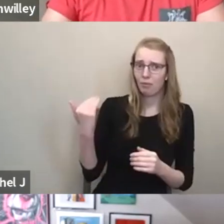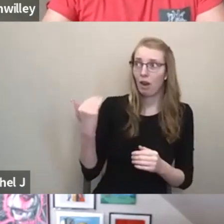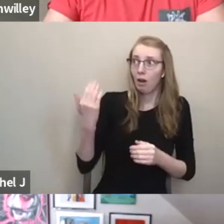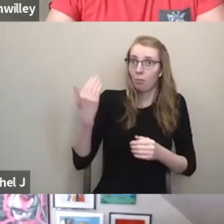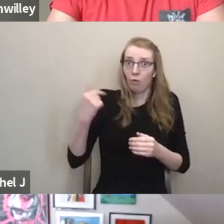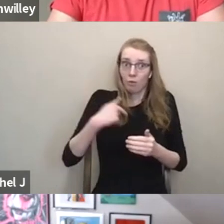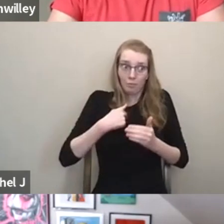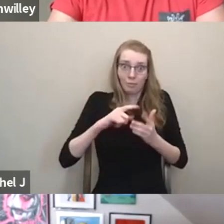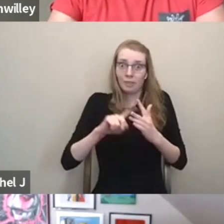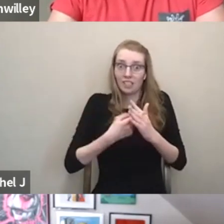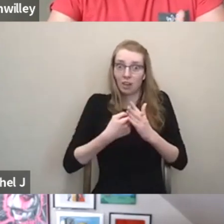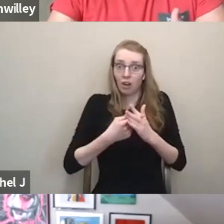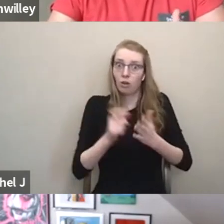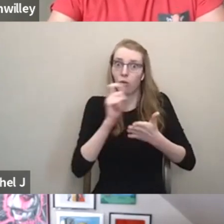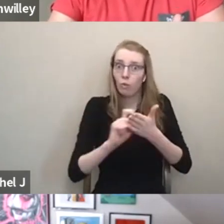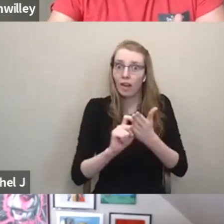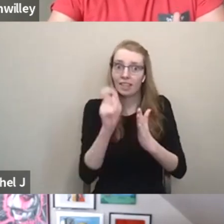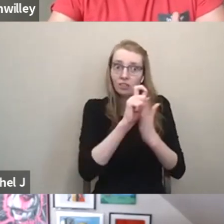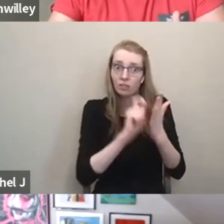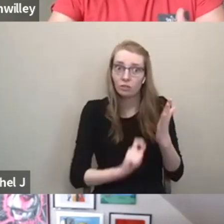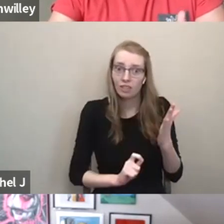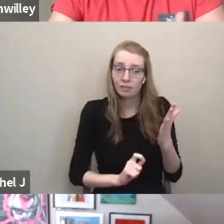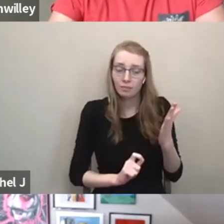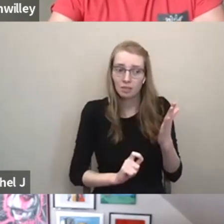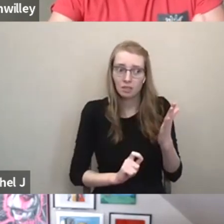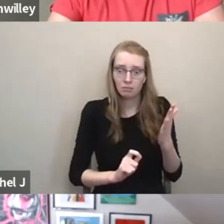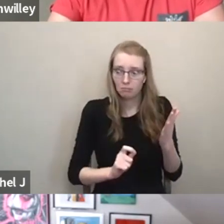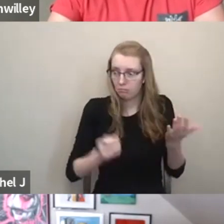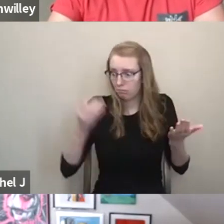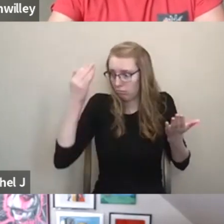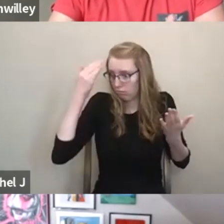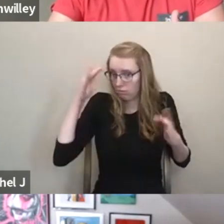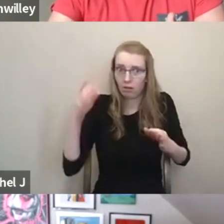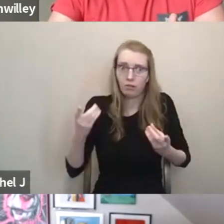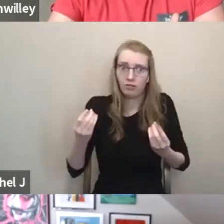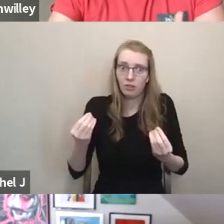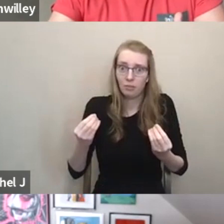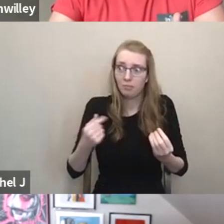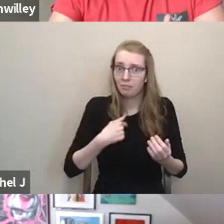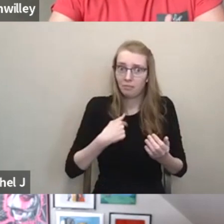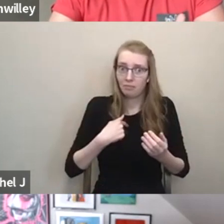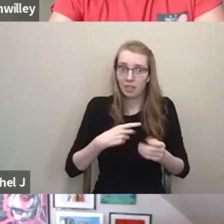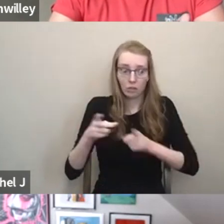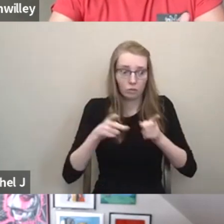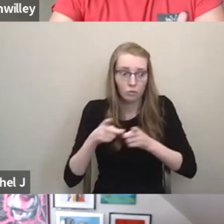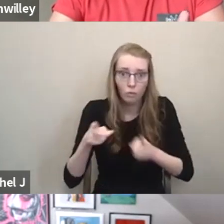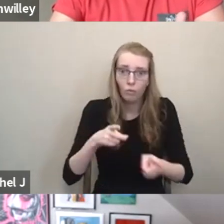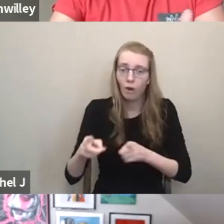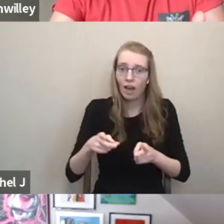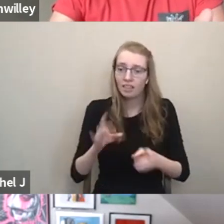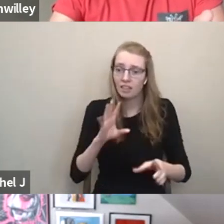I'd read a lot of plays, I'd been in a lot of plays, I directed some plays, but I had never written a play. just sat down and started to do